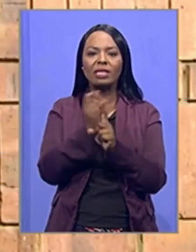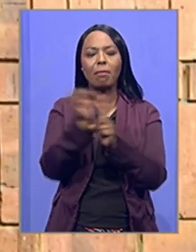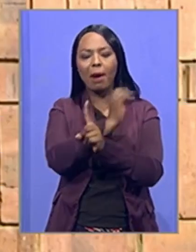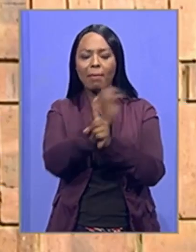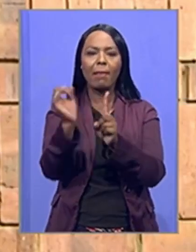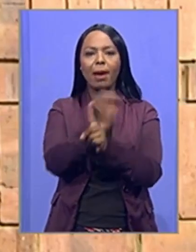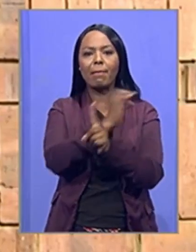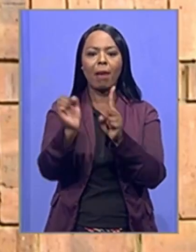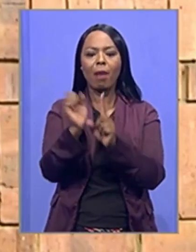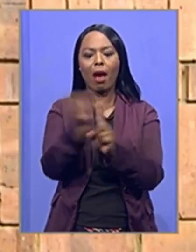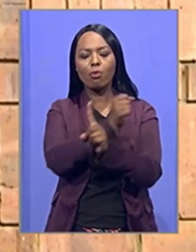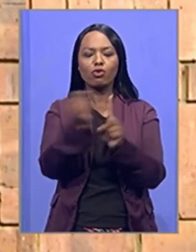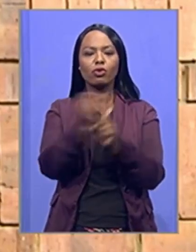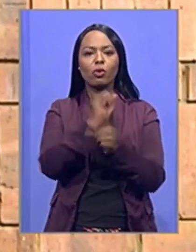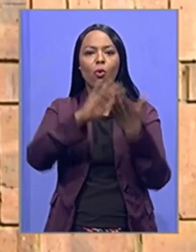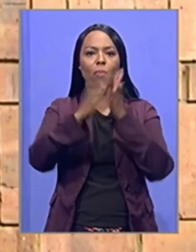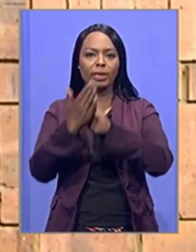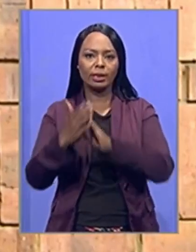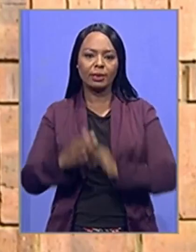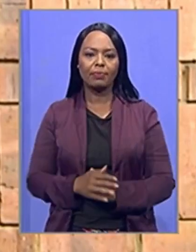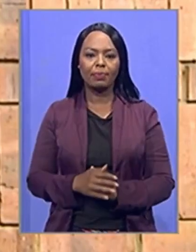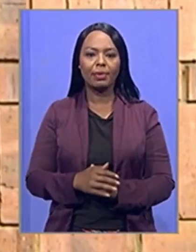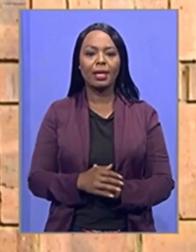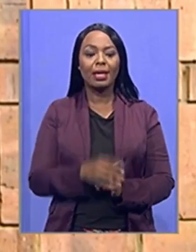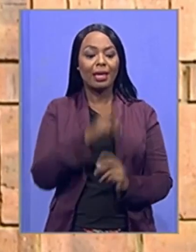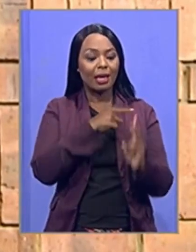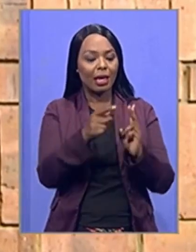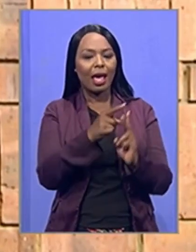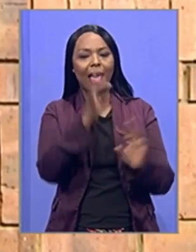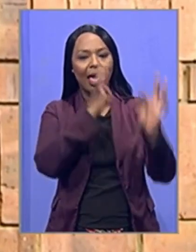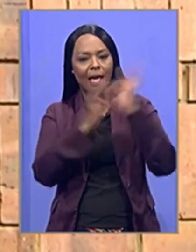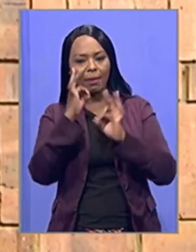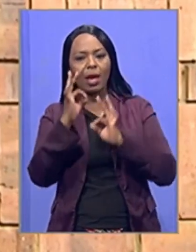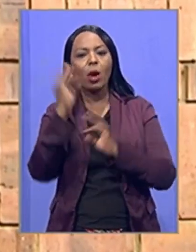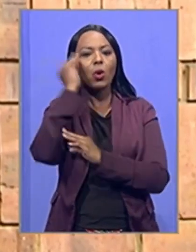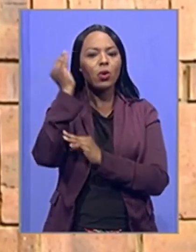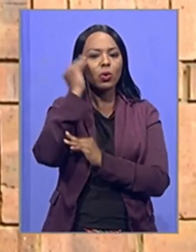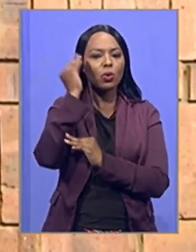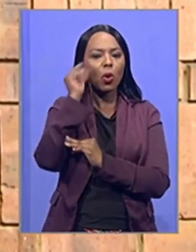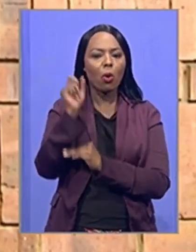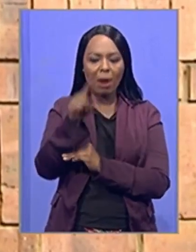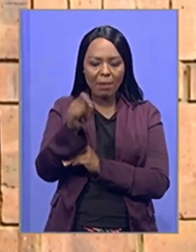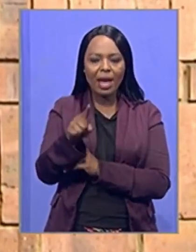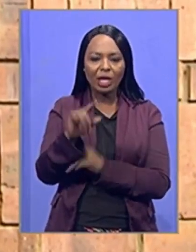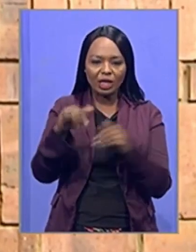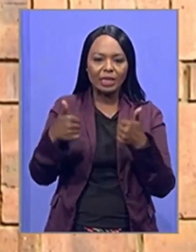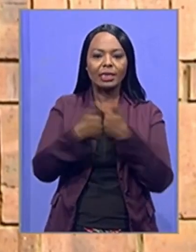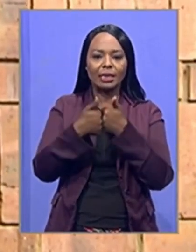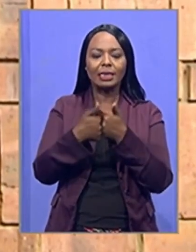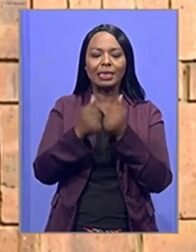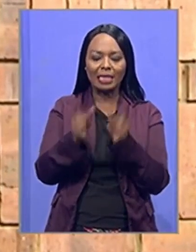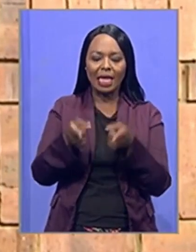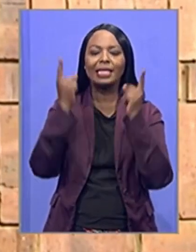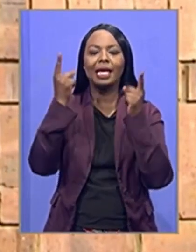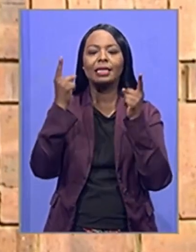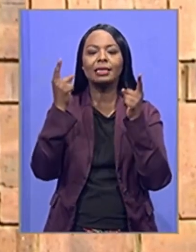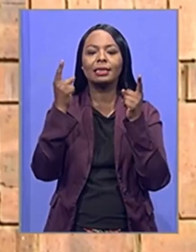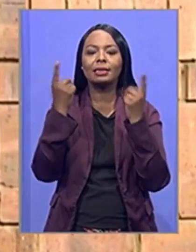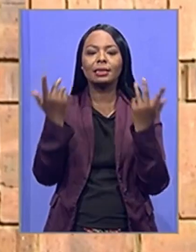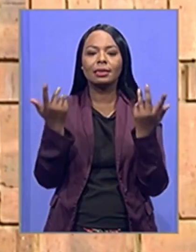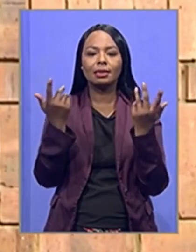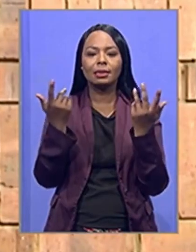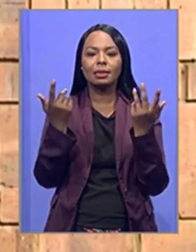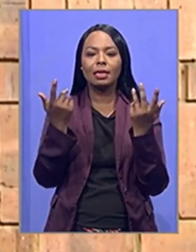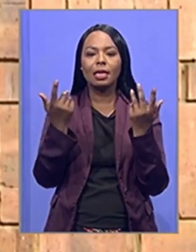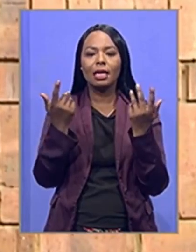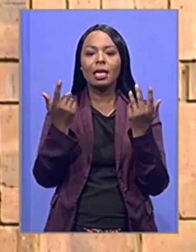The way ba tlhalosang ka teng e bontsha gore ba itse gore gang e dangerous, so whether